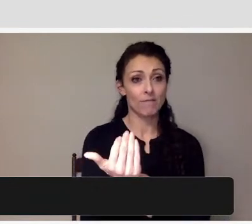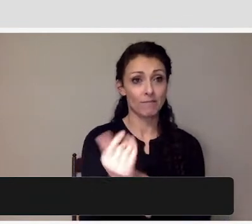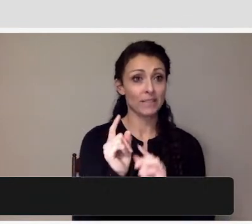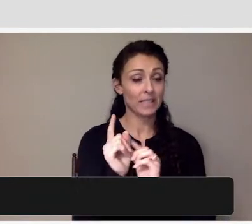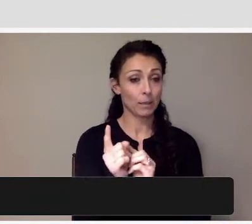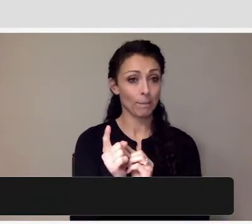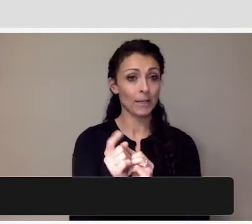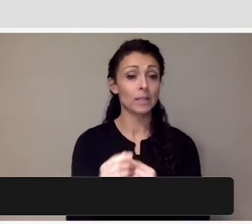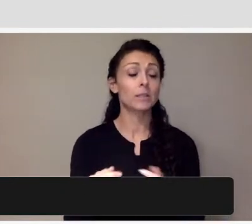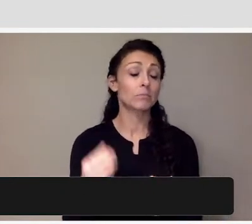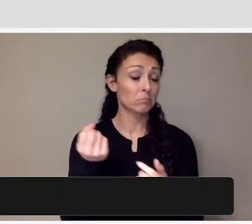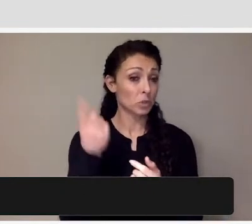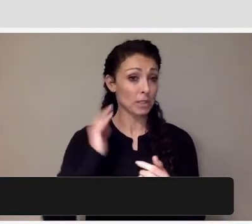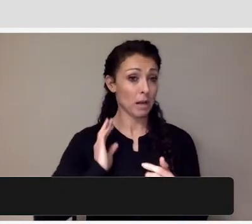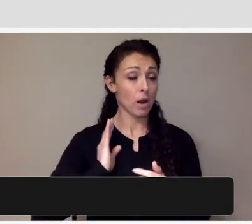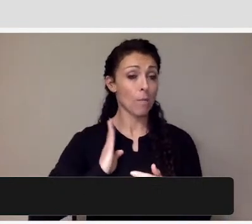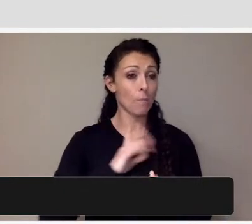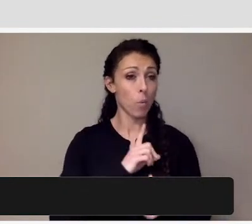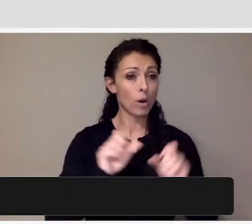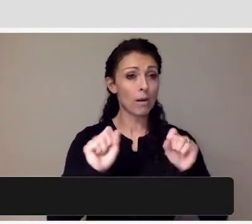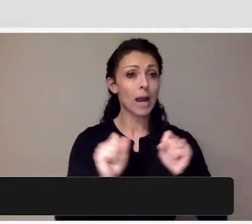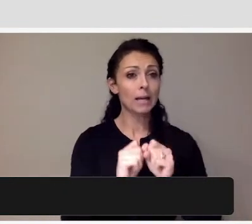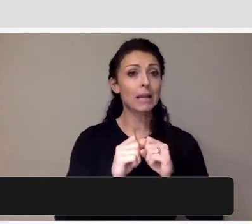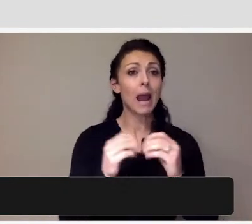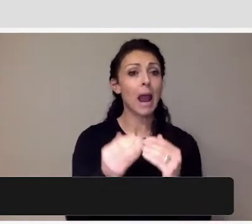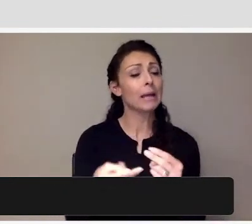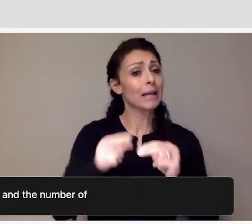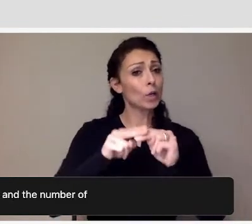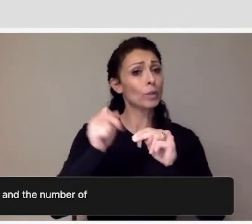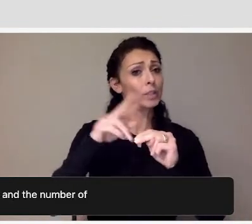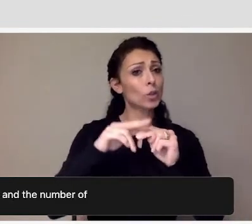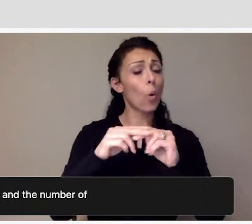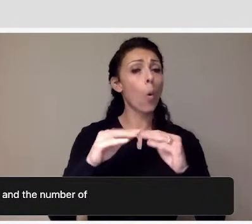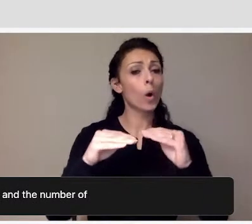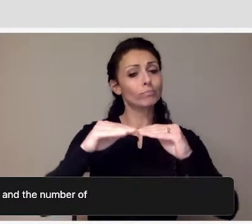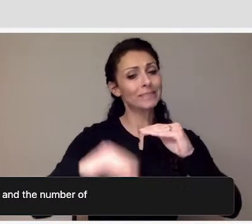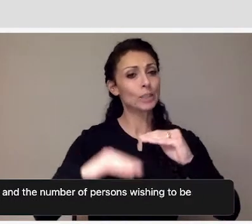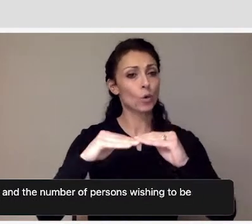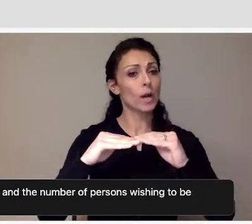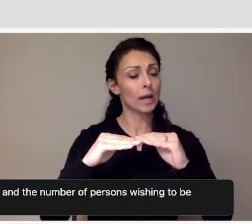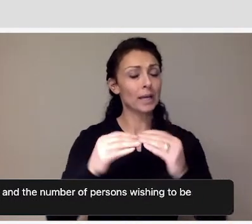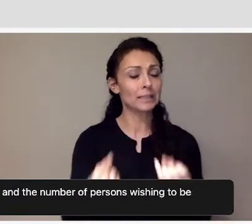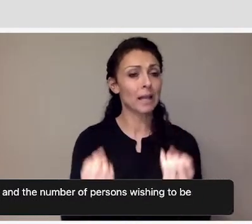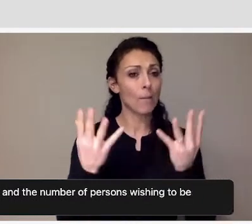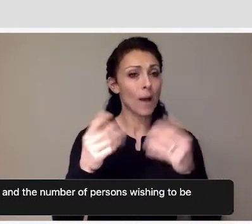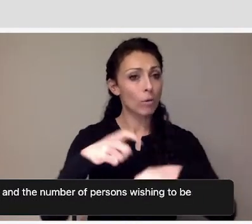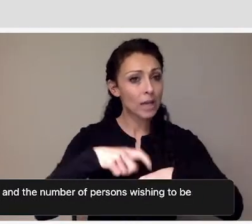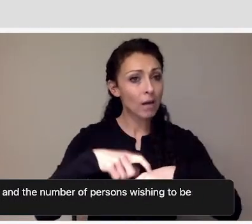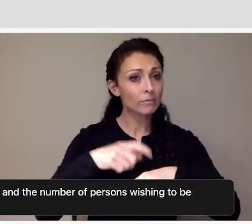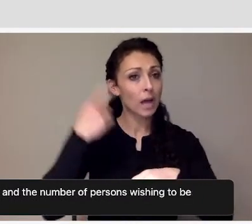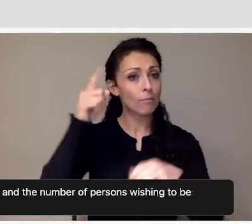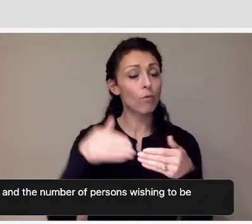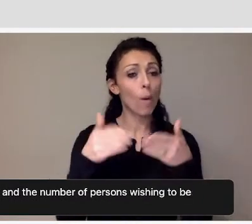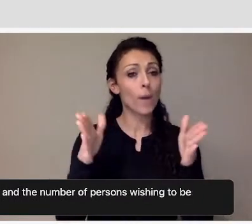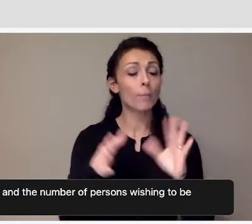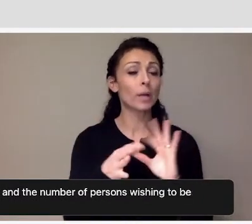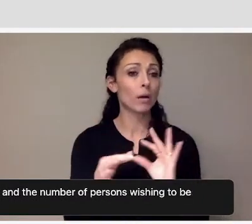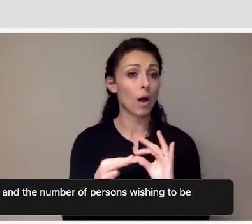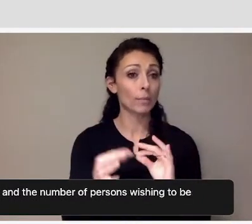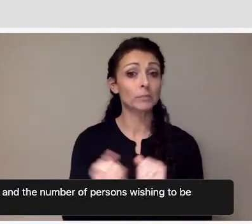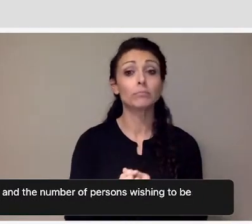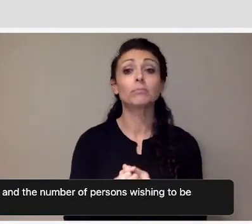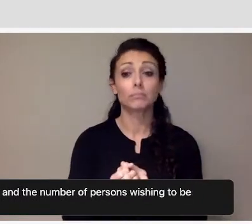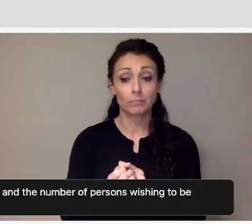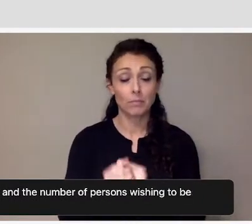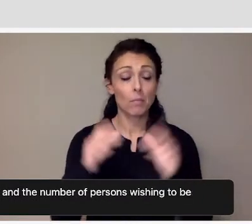presentation depending on the topic and the number of persons wishing to be heard the president may take a poll of